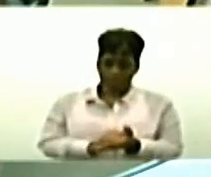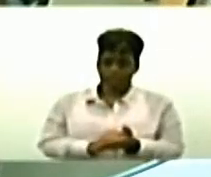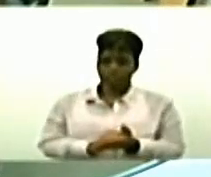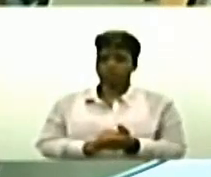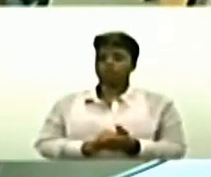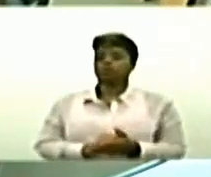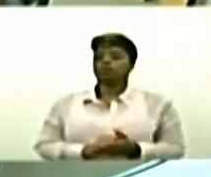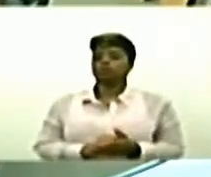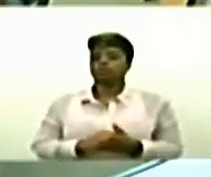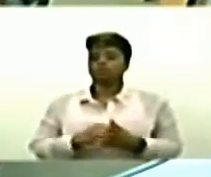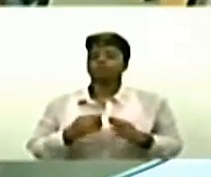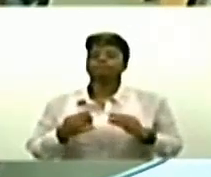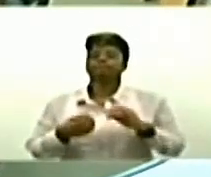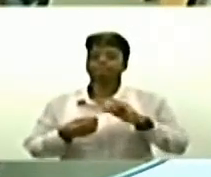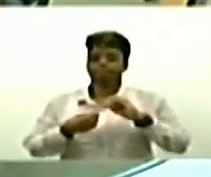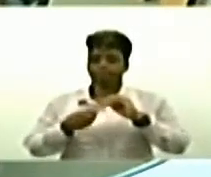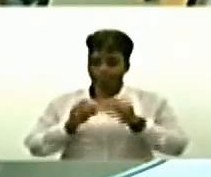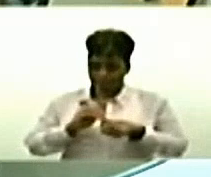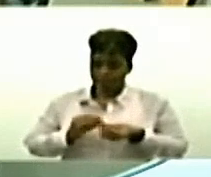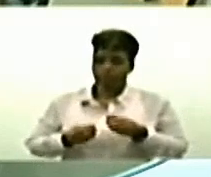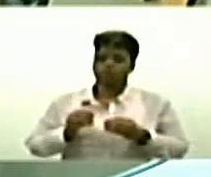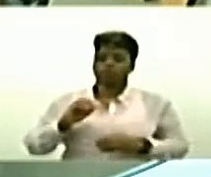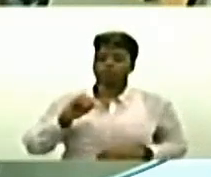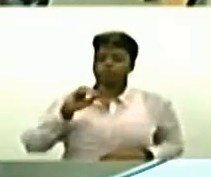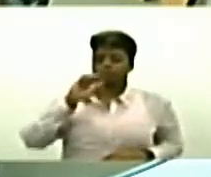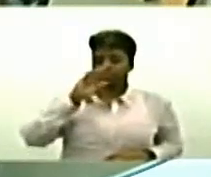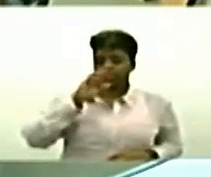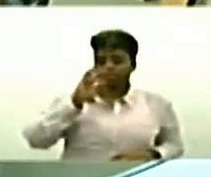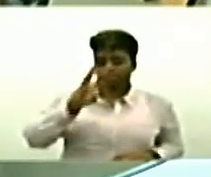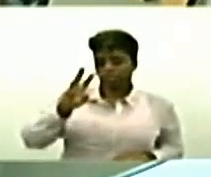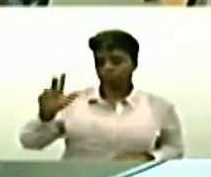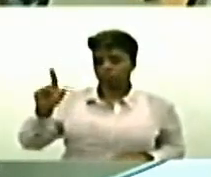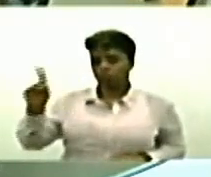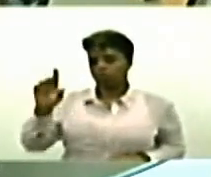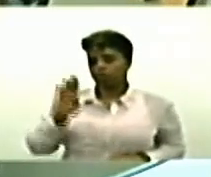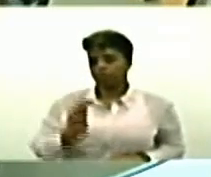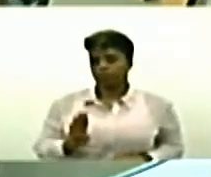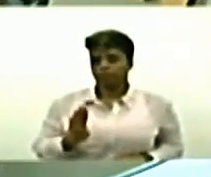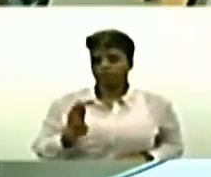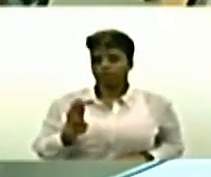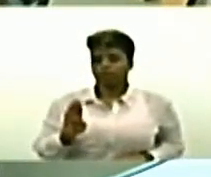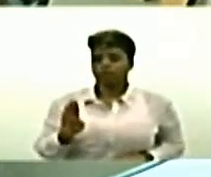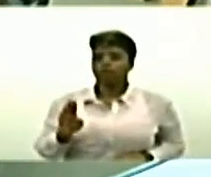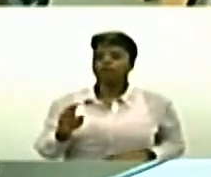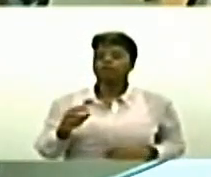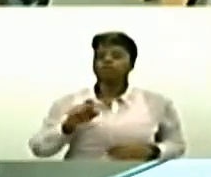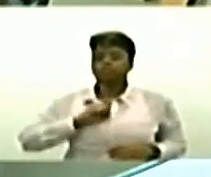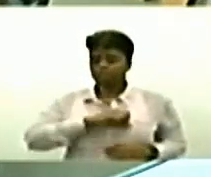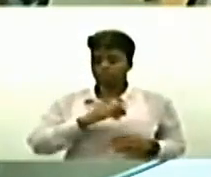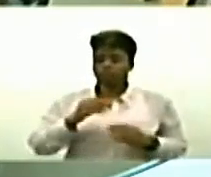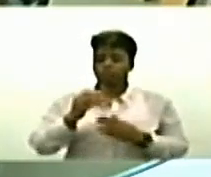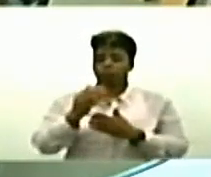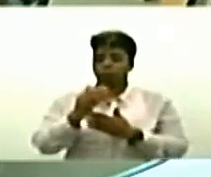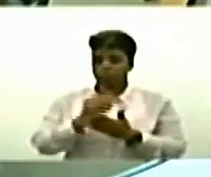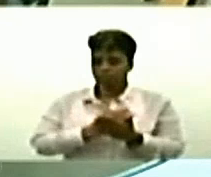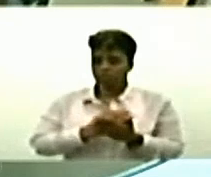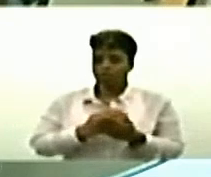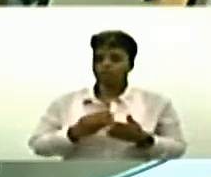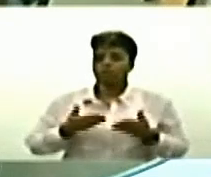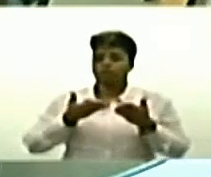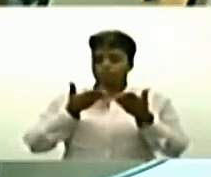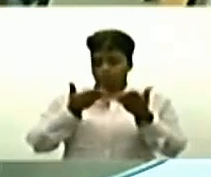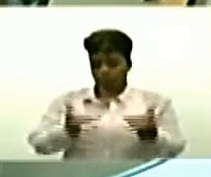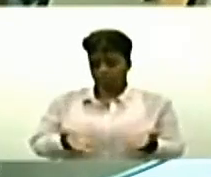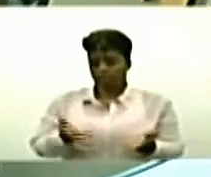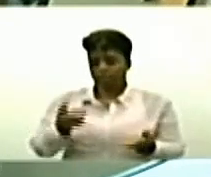Standing Order number 63-1B of the Senate Standing Orders provides for the appointment of a committee